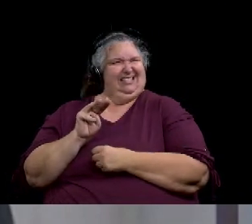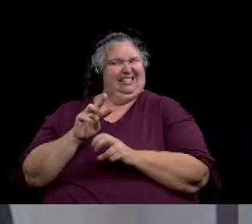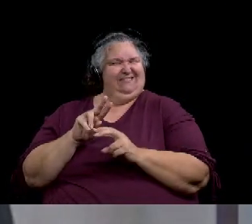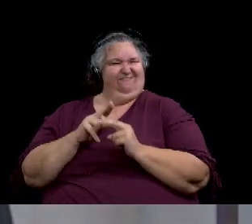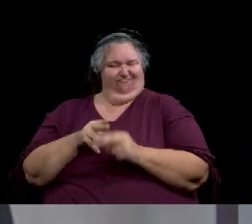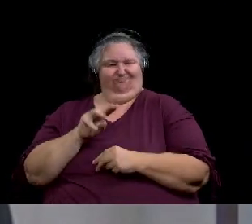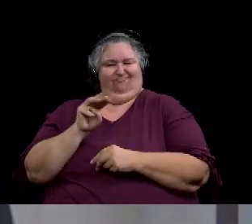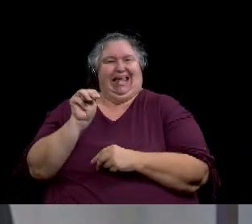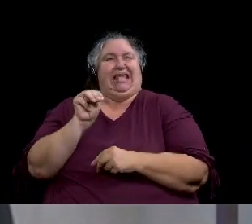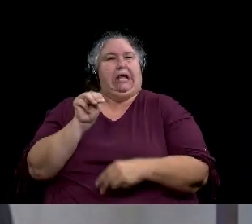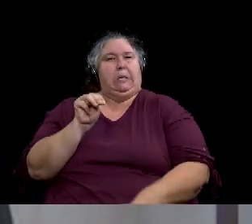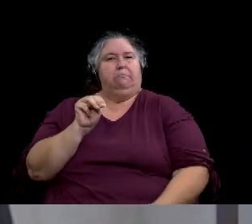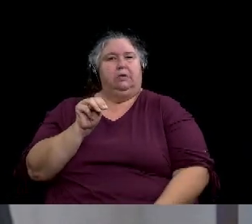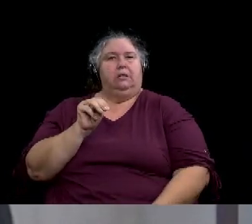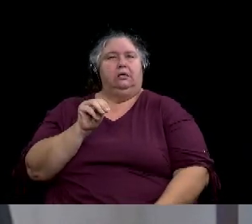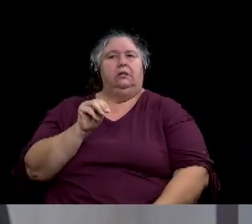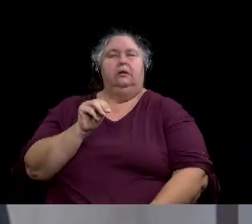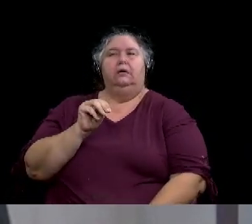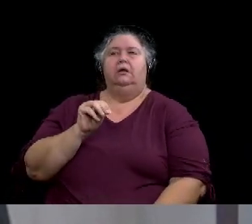it's